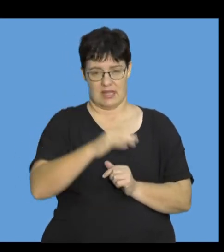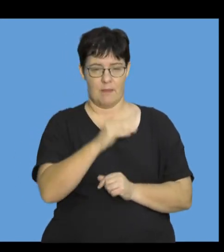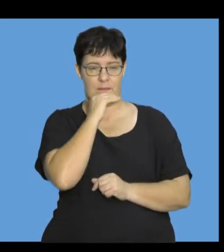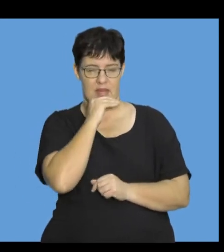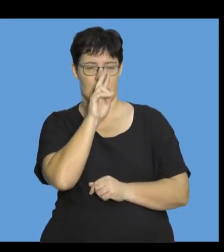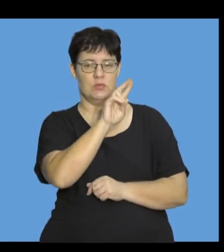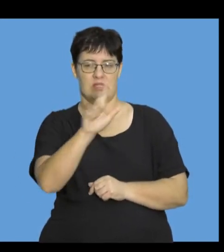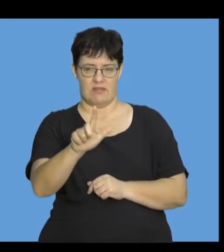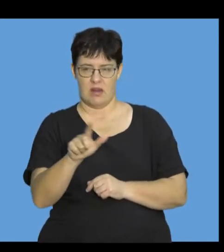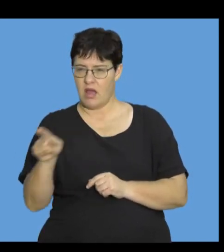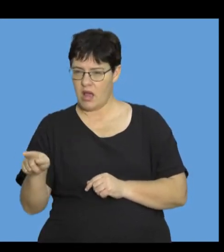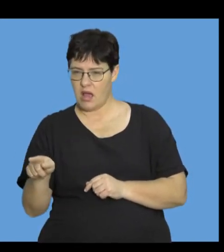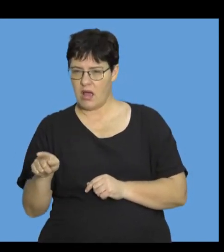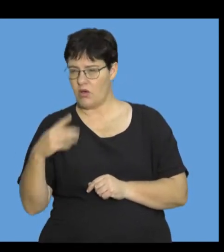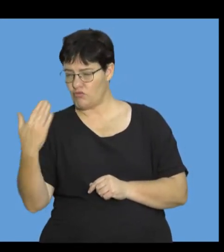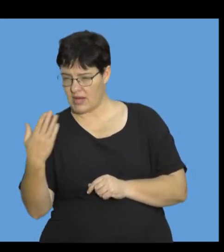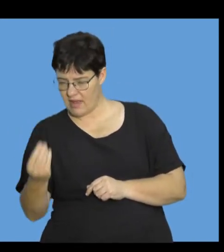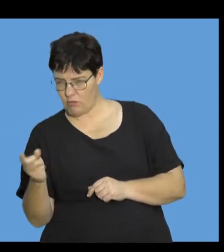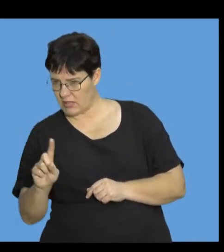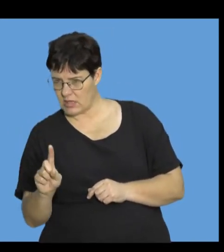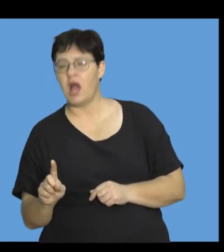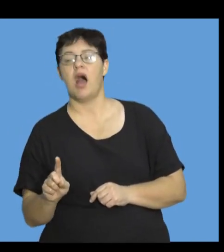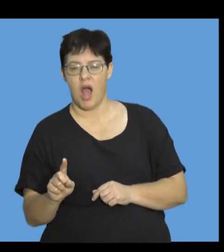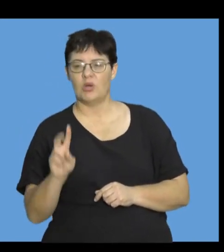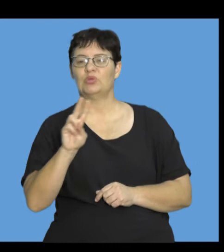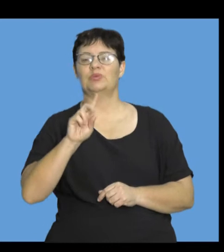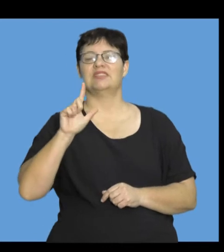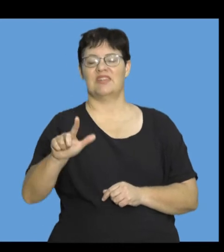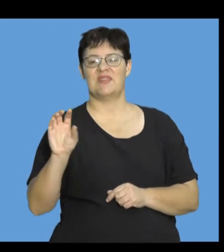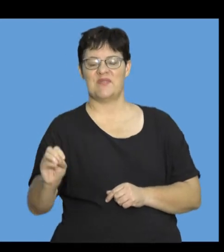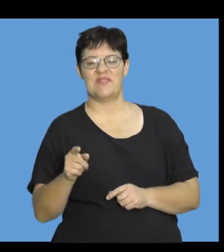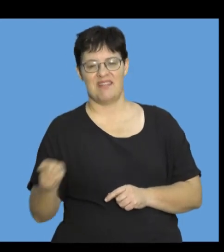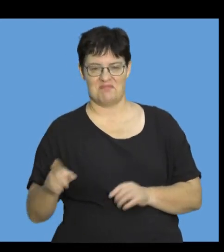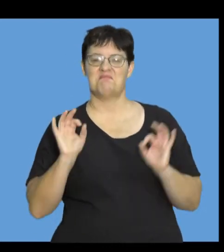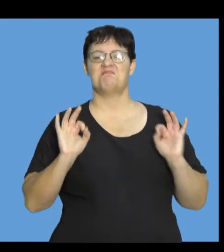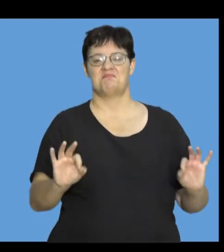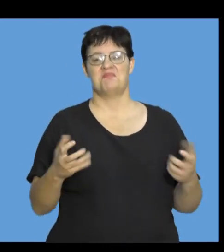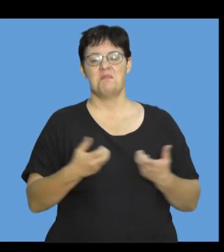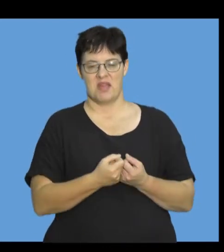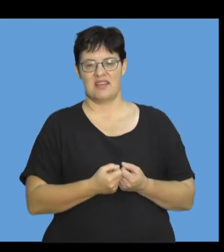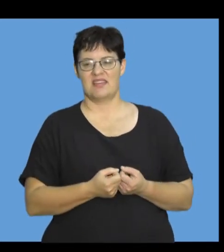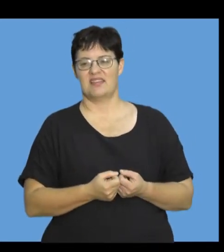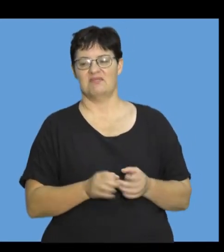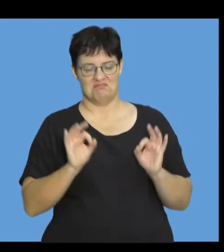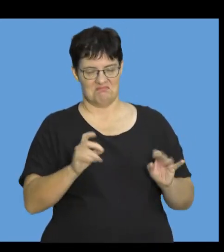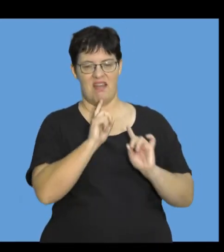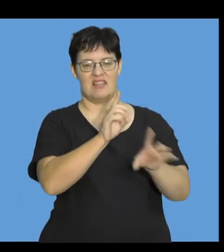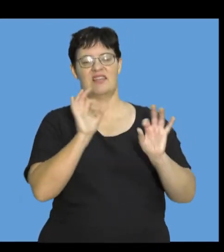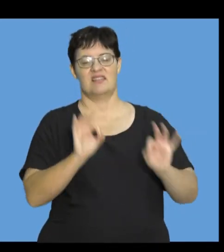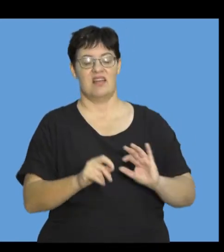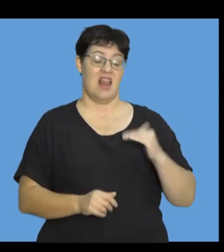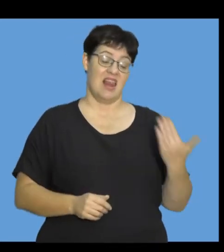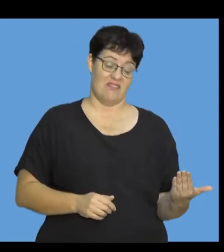that's 27. What is on the right-hand side? On the right-hand side, this is 27. Therefore, you can see that